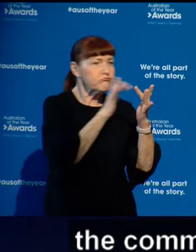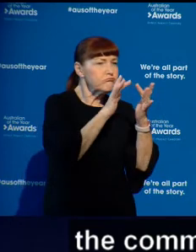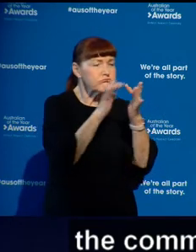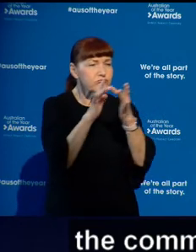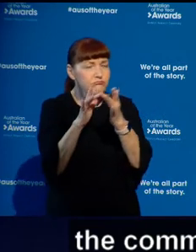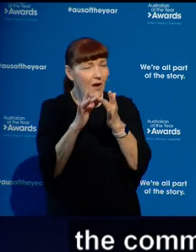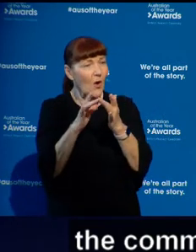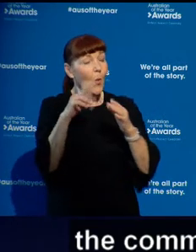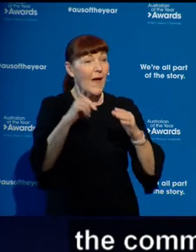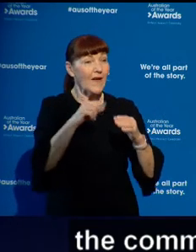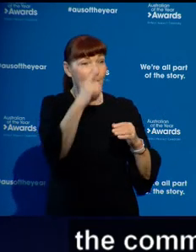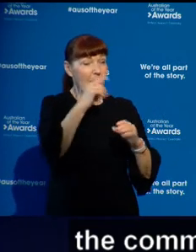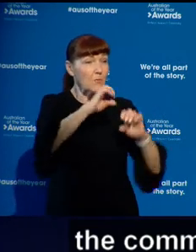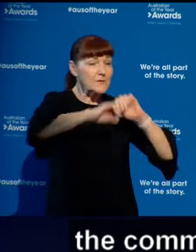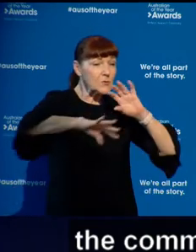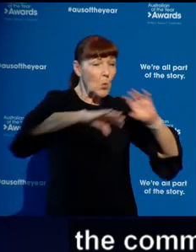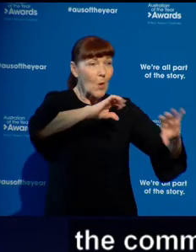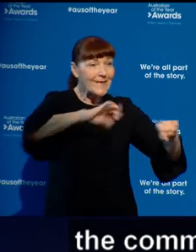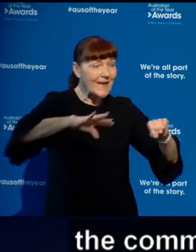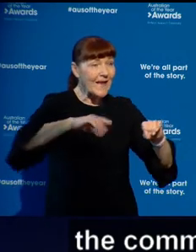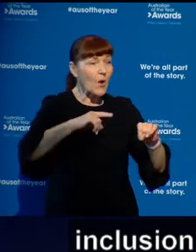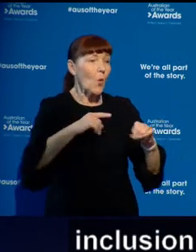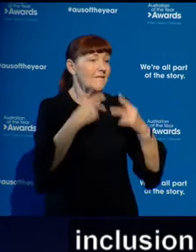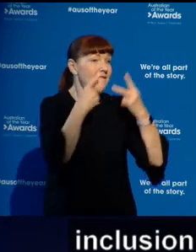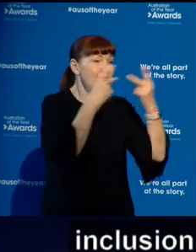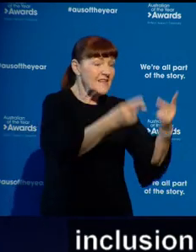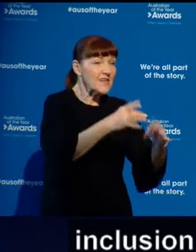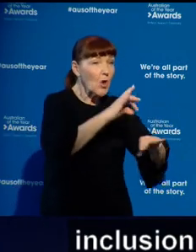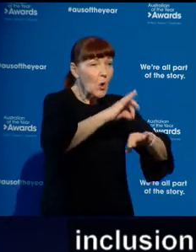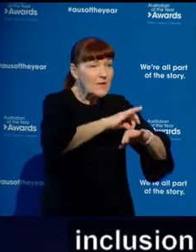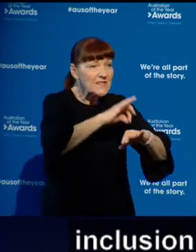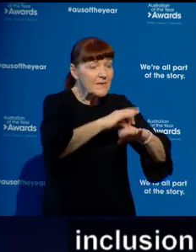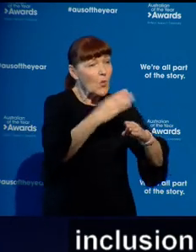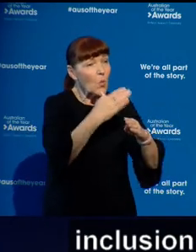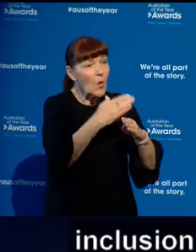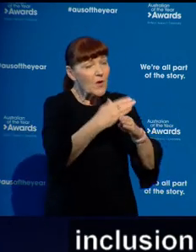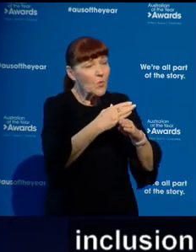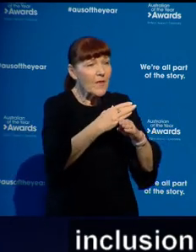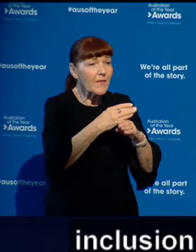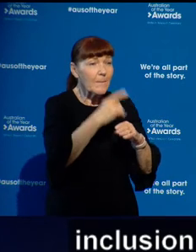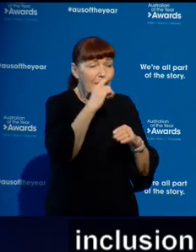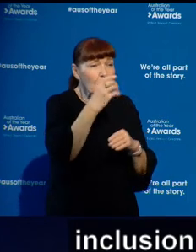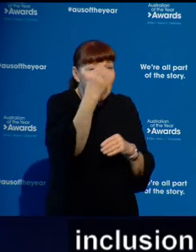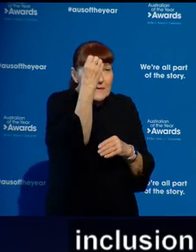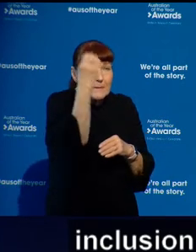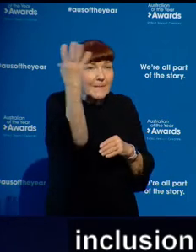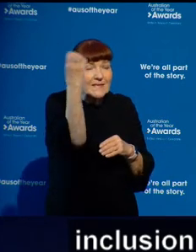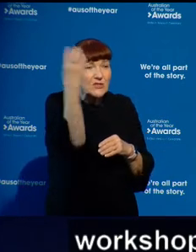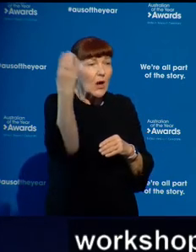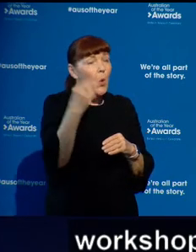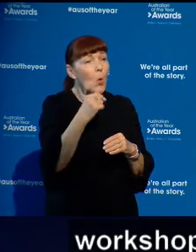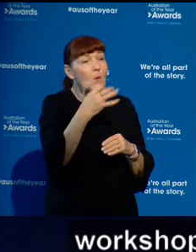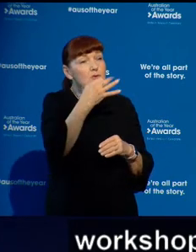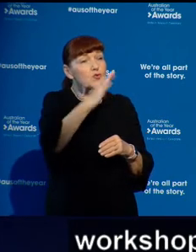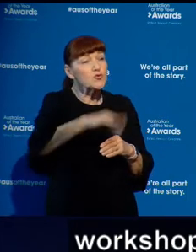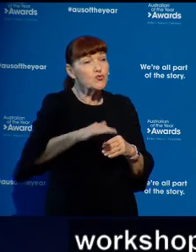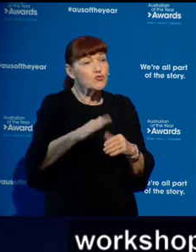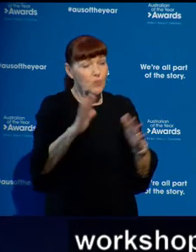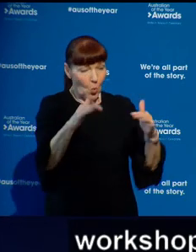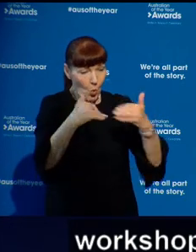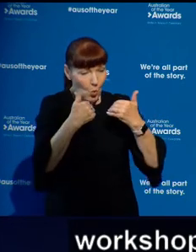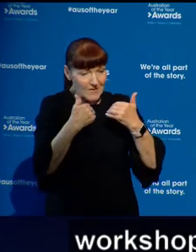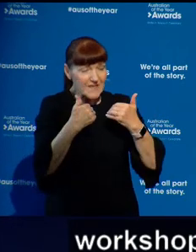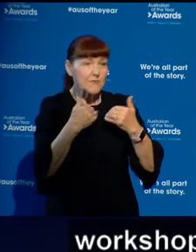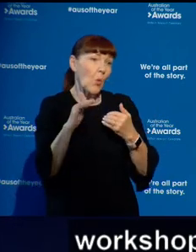sorting workshops and visiting hospitals and working people with dementia and Alzheimer's or kids with autism